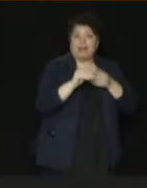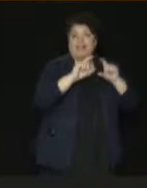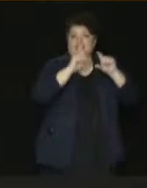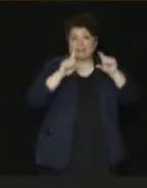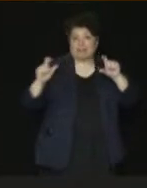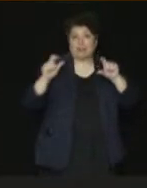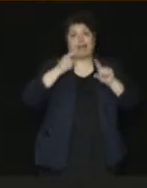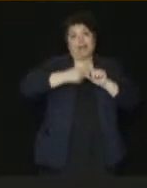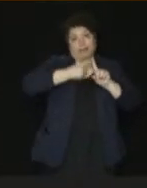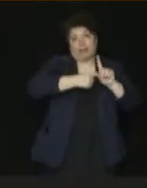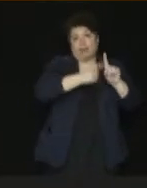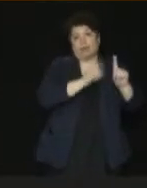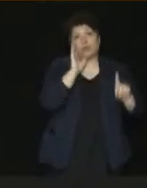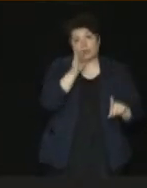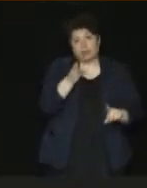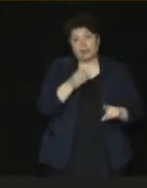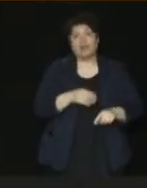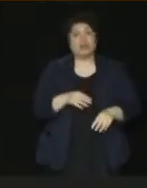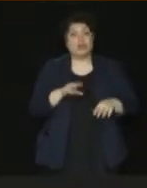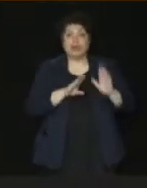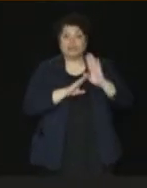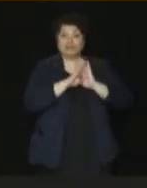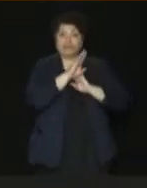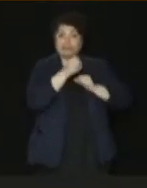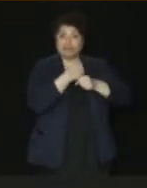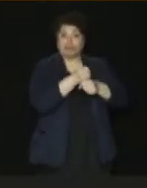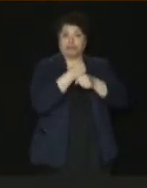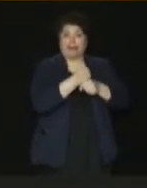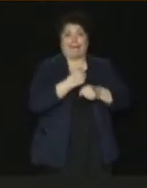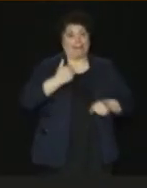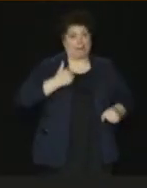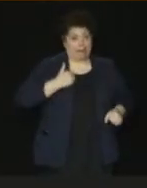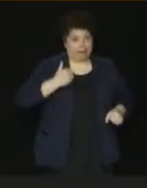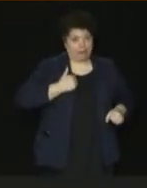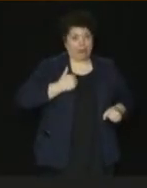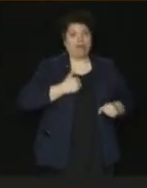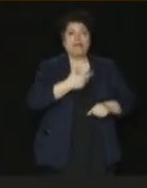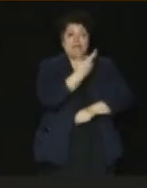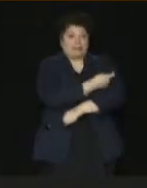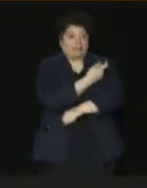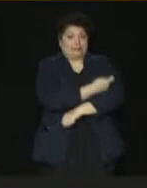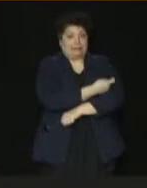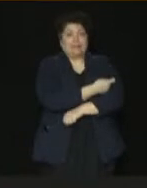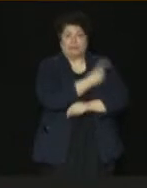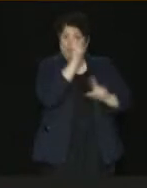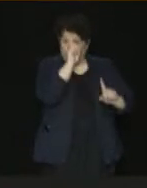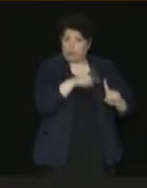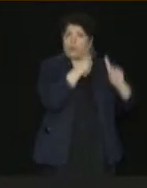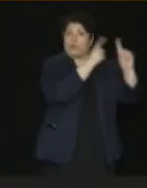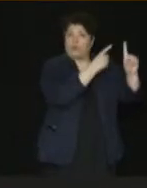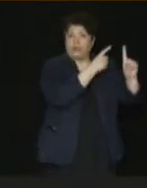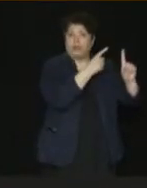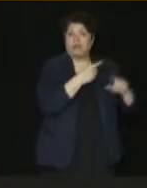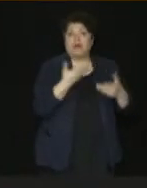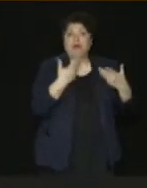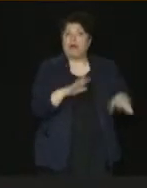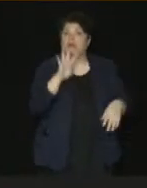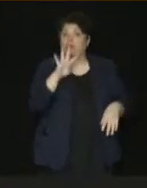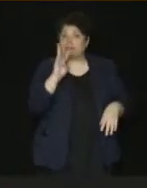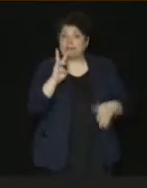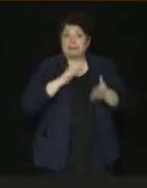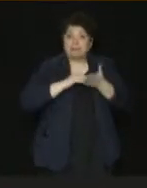as much domestic capacity for vaccine production as possible. That's why we've already invested $46